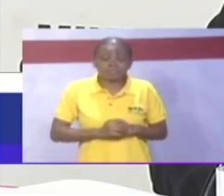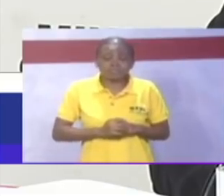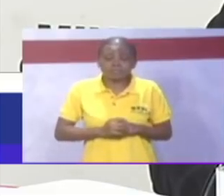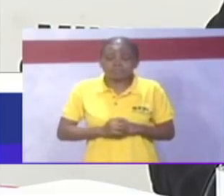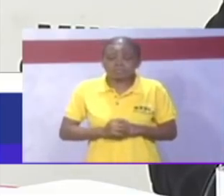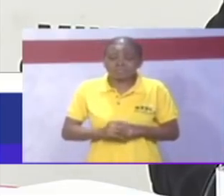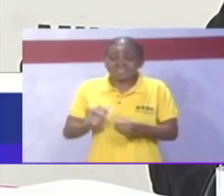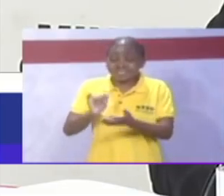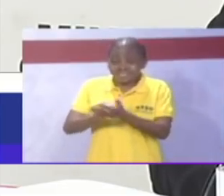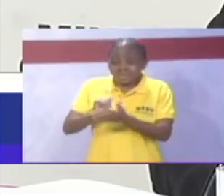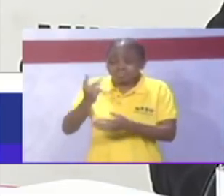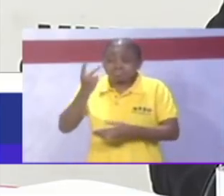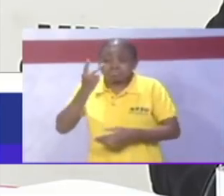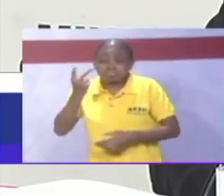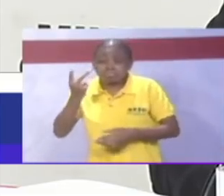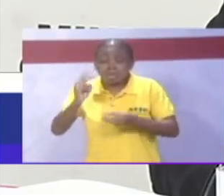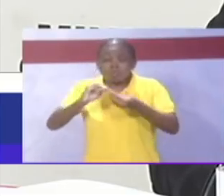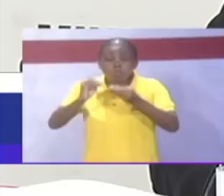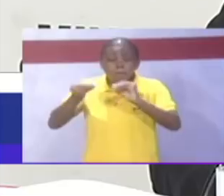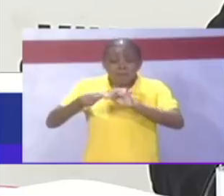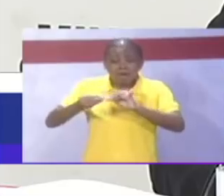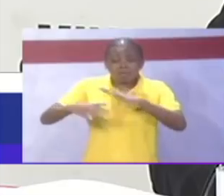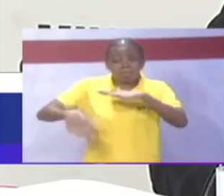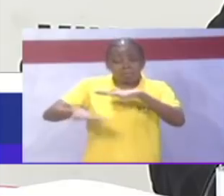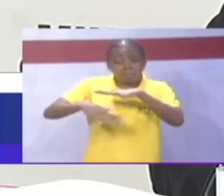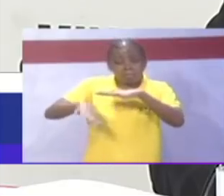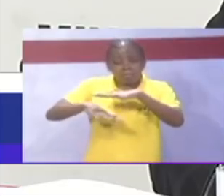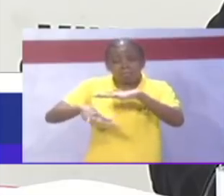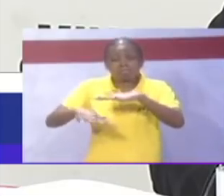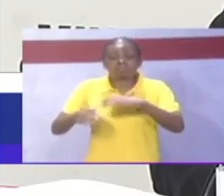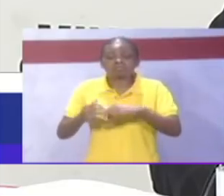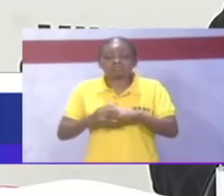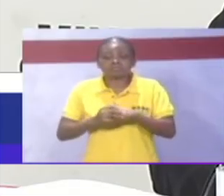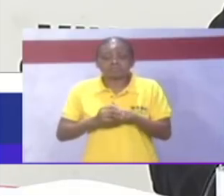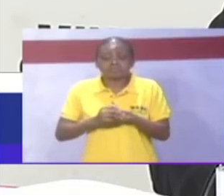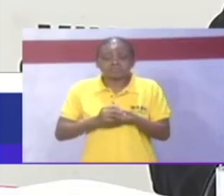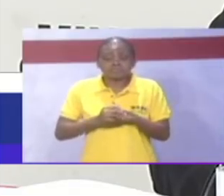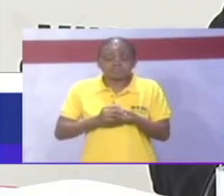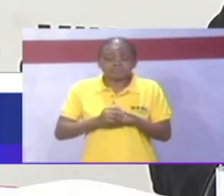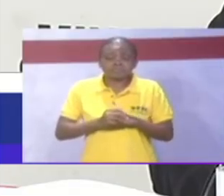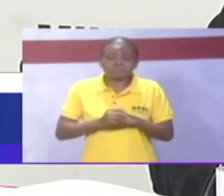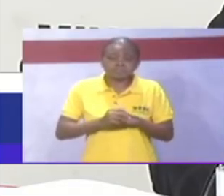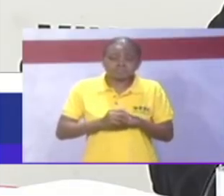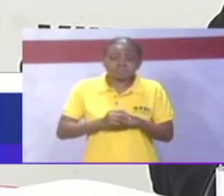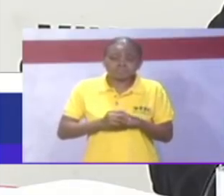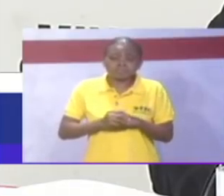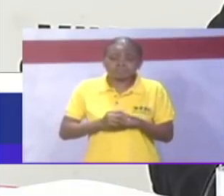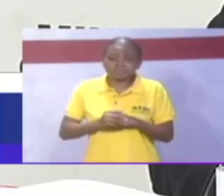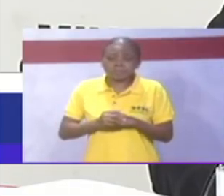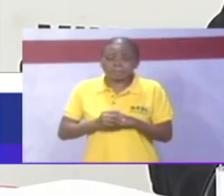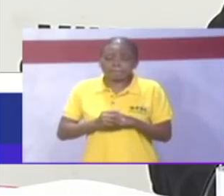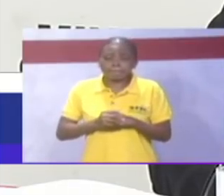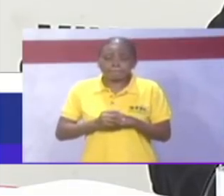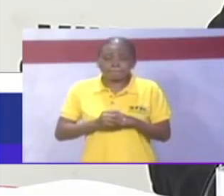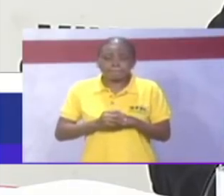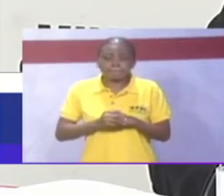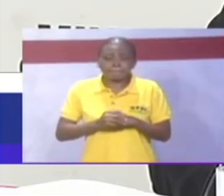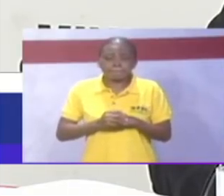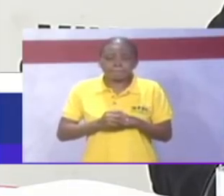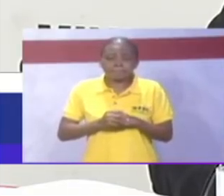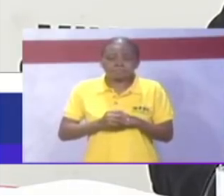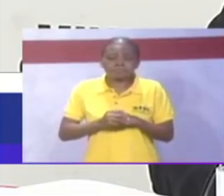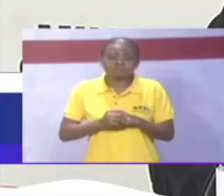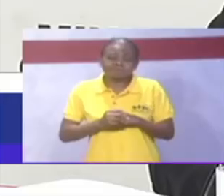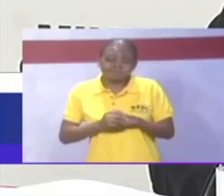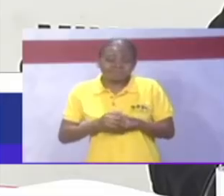our numerator in that case fatality ratio. Looking at the denominator, another factor that can play